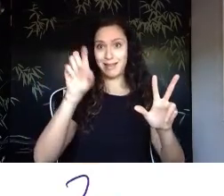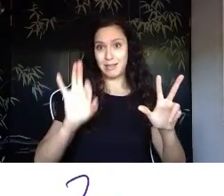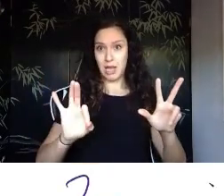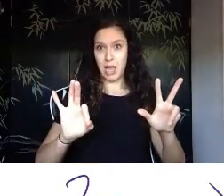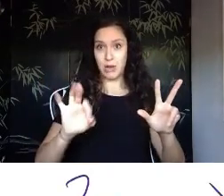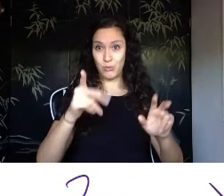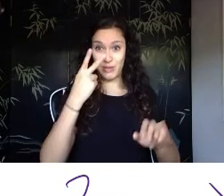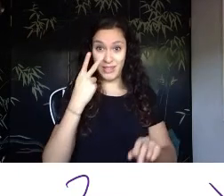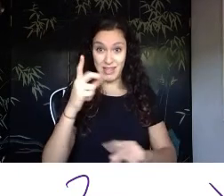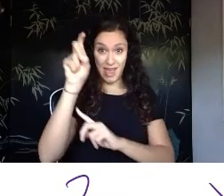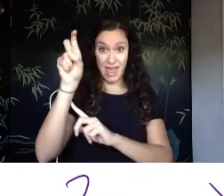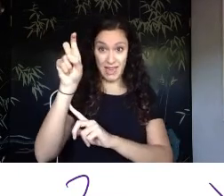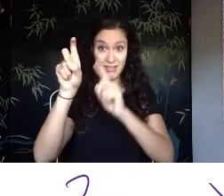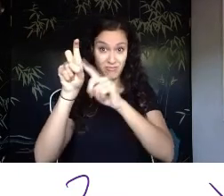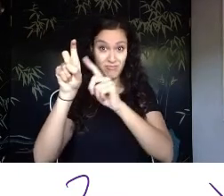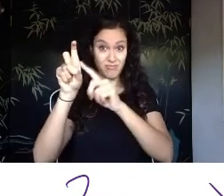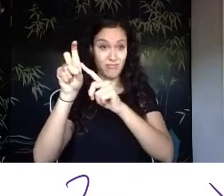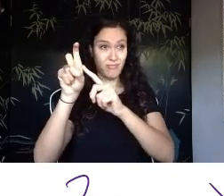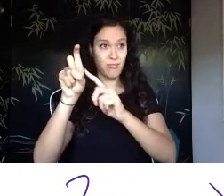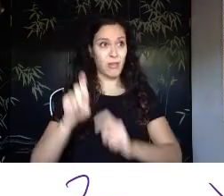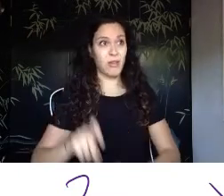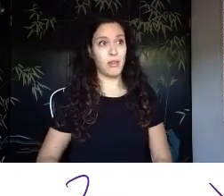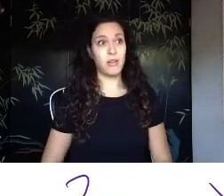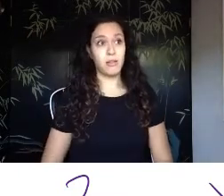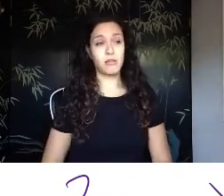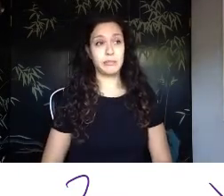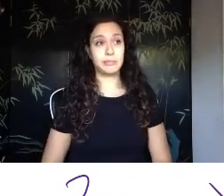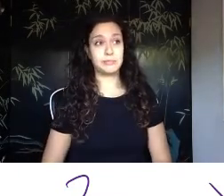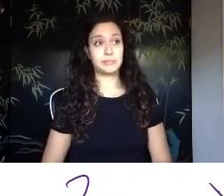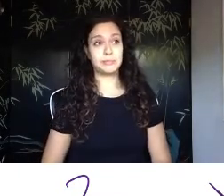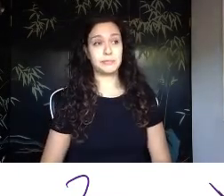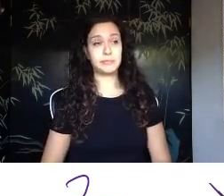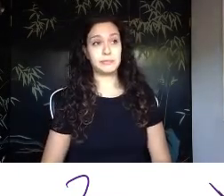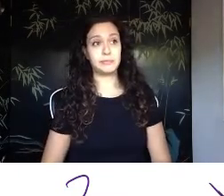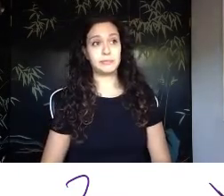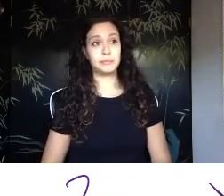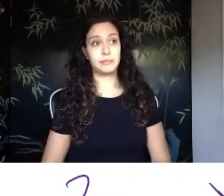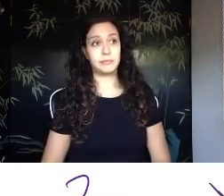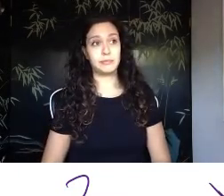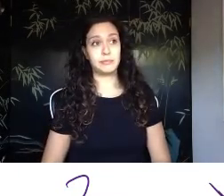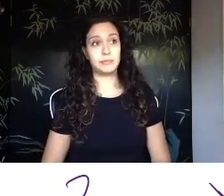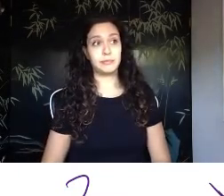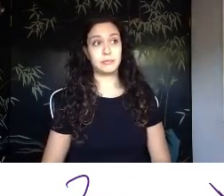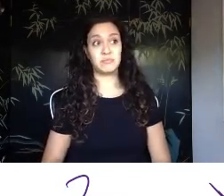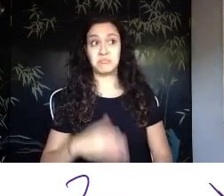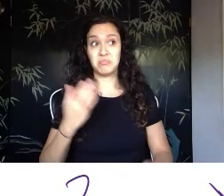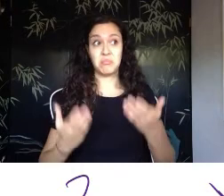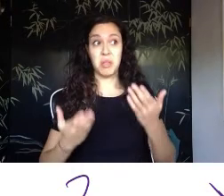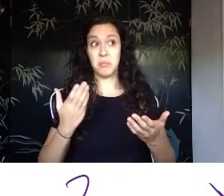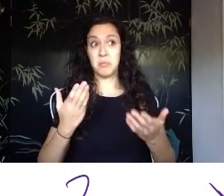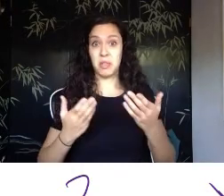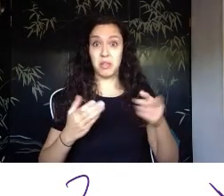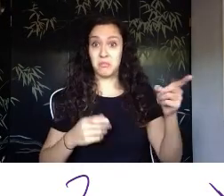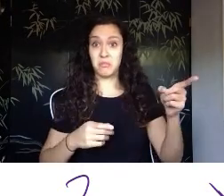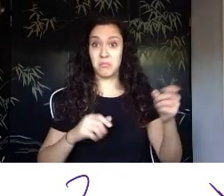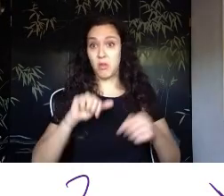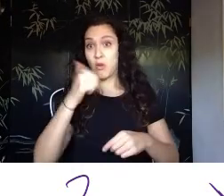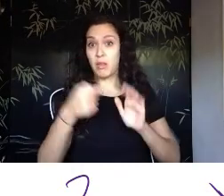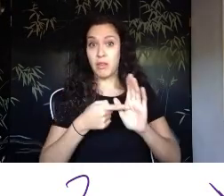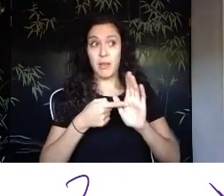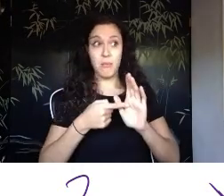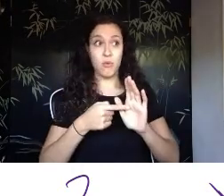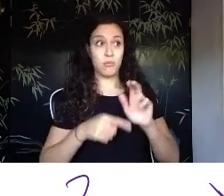this, right, where the missing variable is right here. Right, there could be others